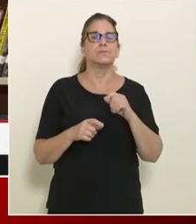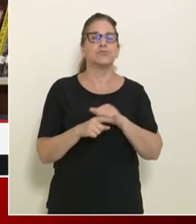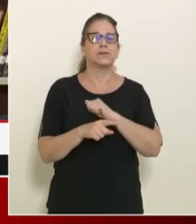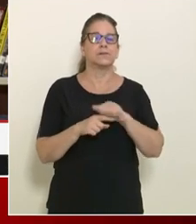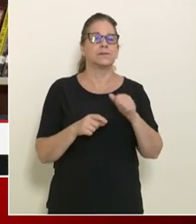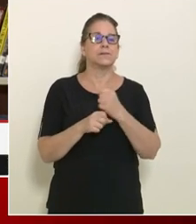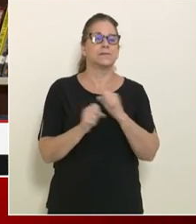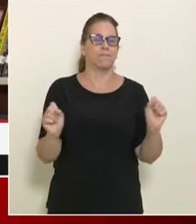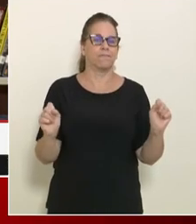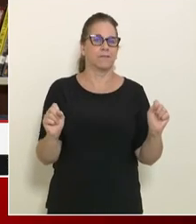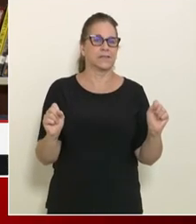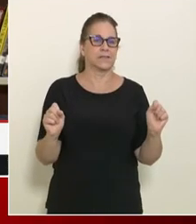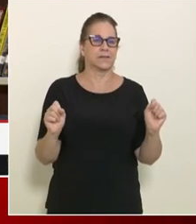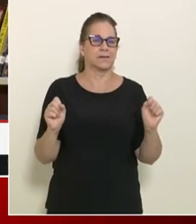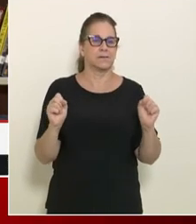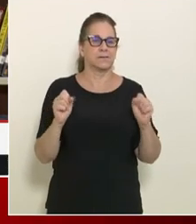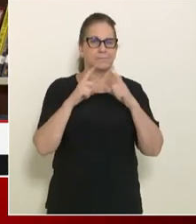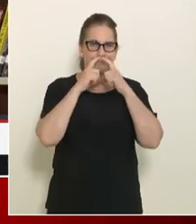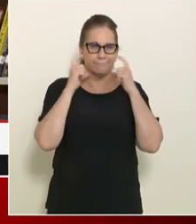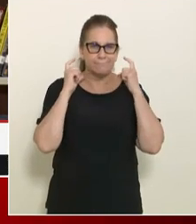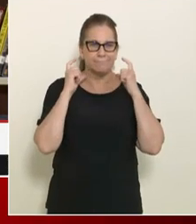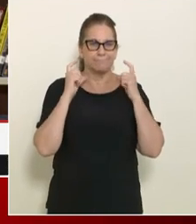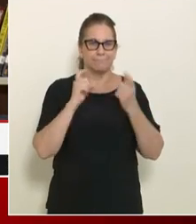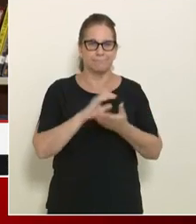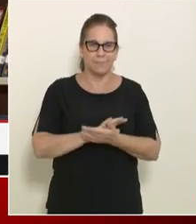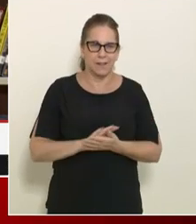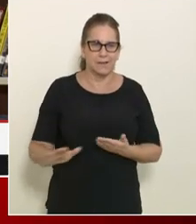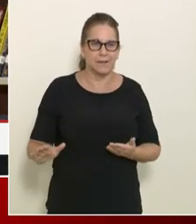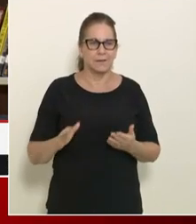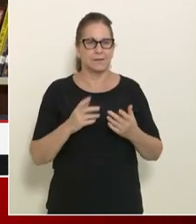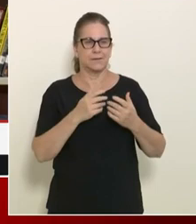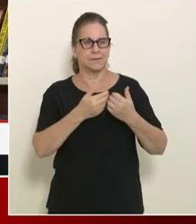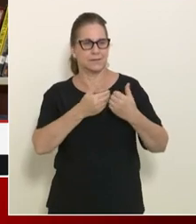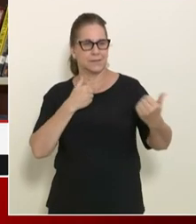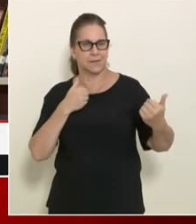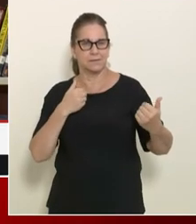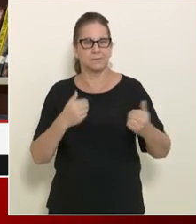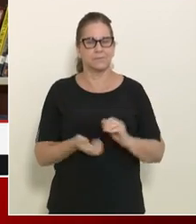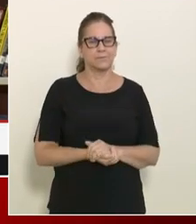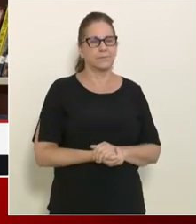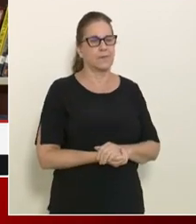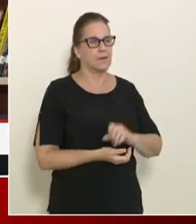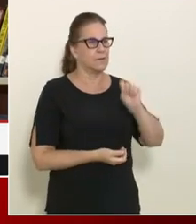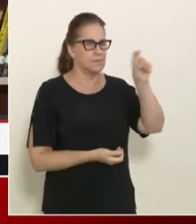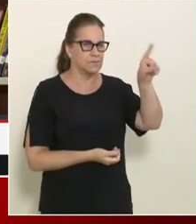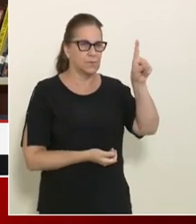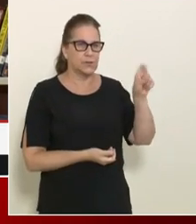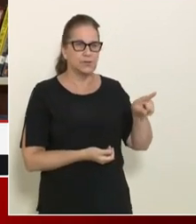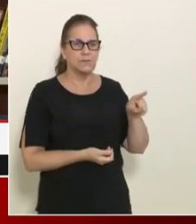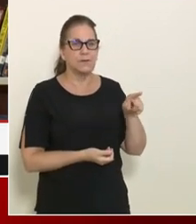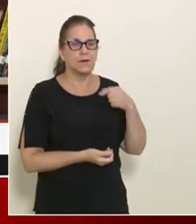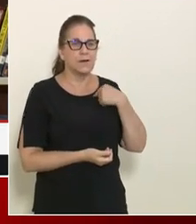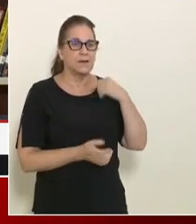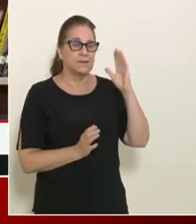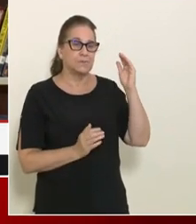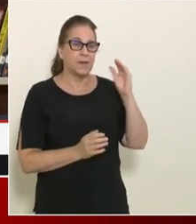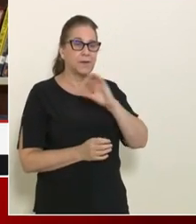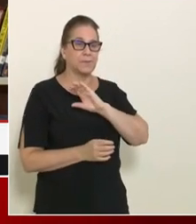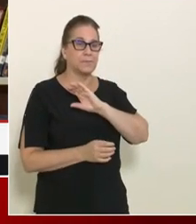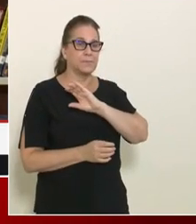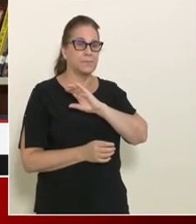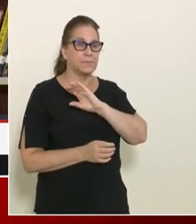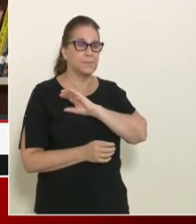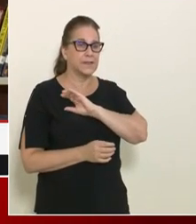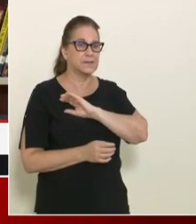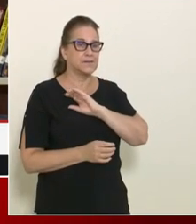Tom? Just on a follow-up before I ask my other question, would we expect maybe the chief will give us a briefing maybe Thursday on the status